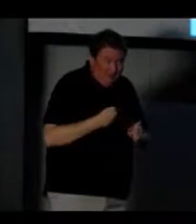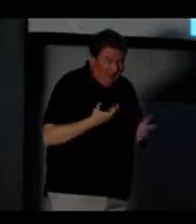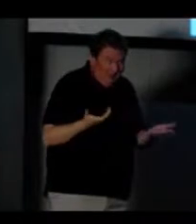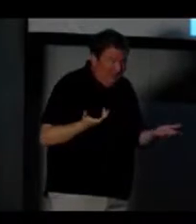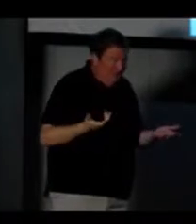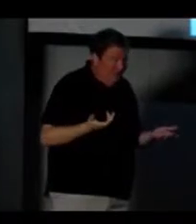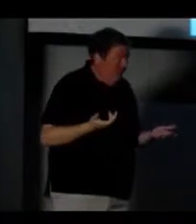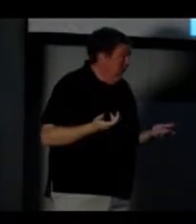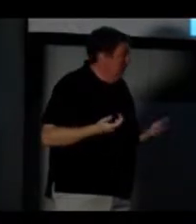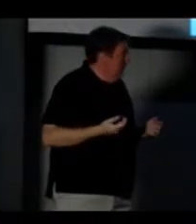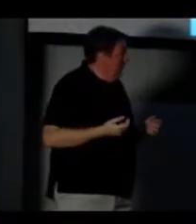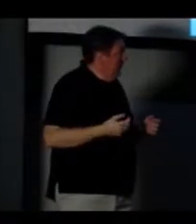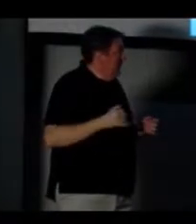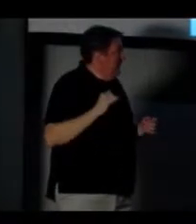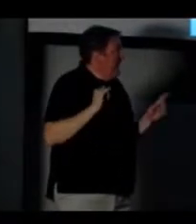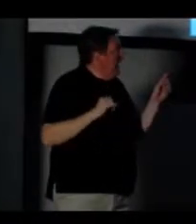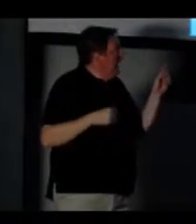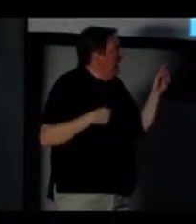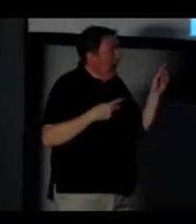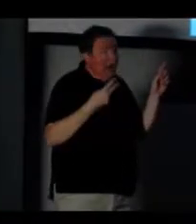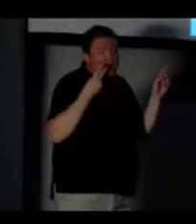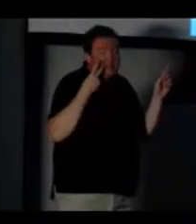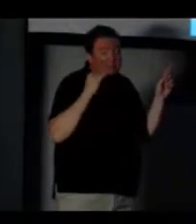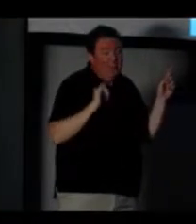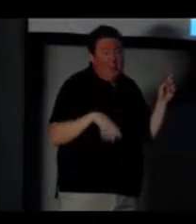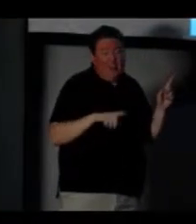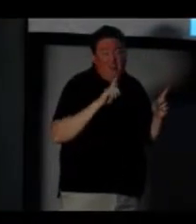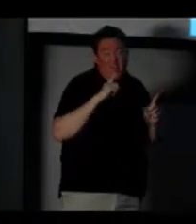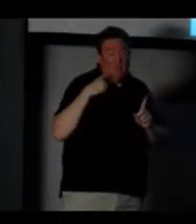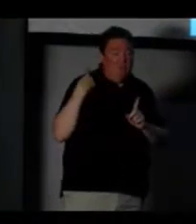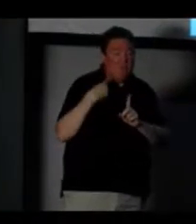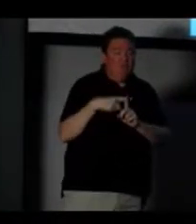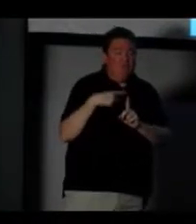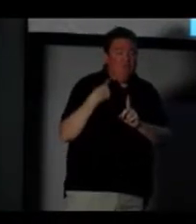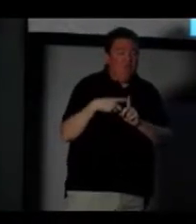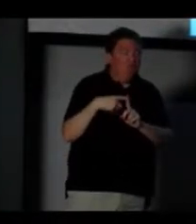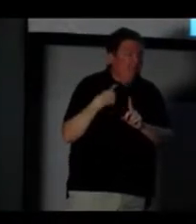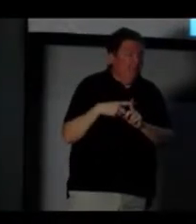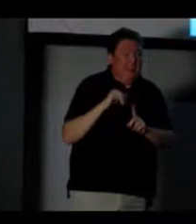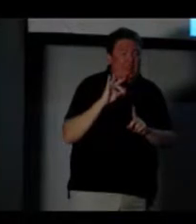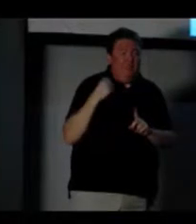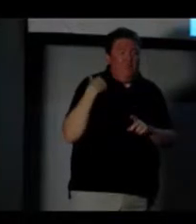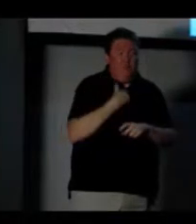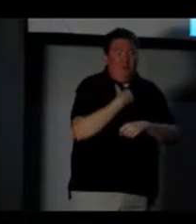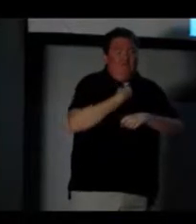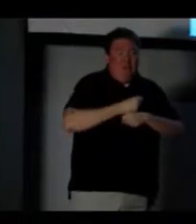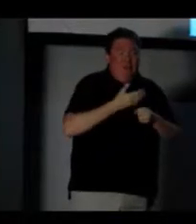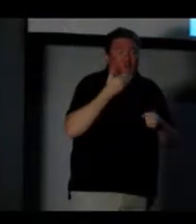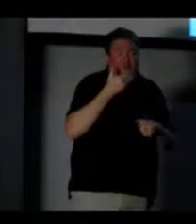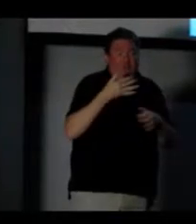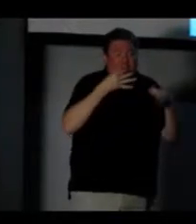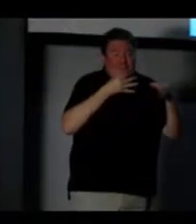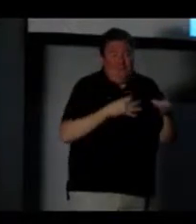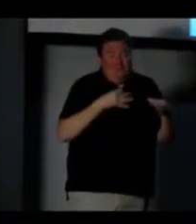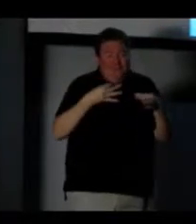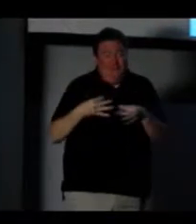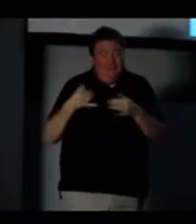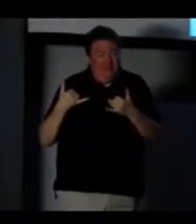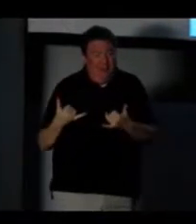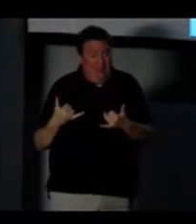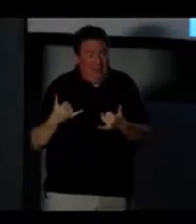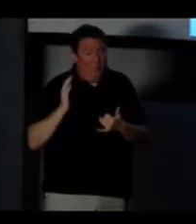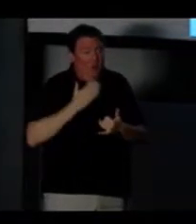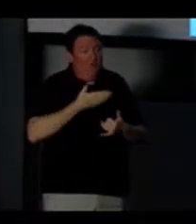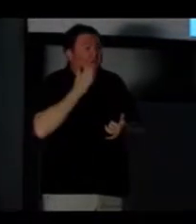I see those graphs at the end there as incredibly hopeful, that if you make the right decisions now, you can have a better future. Now,